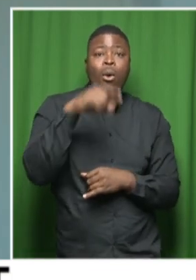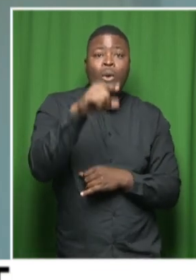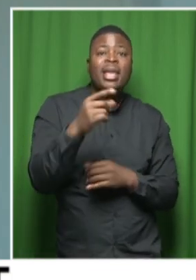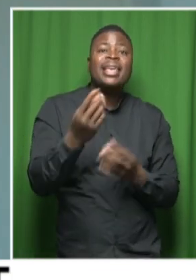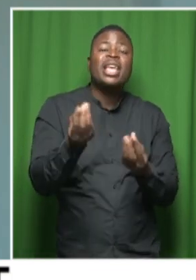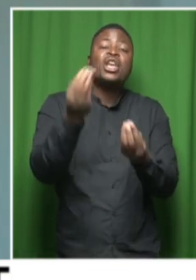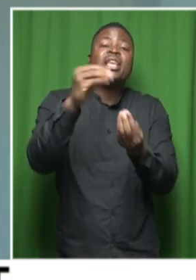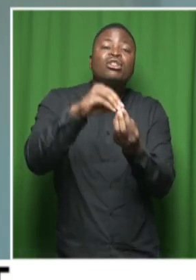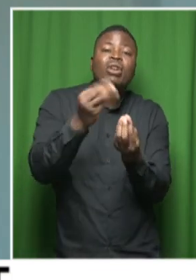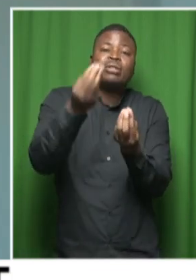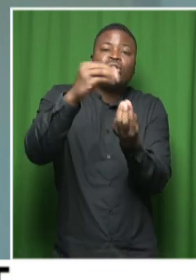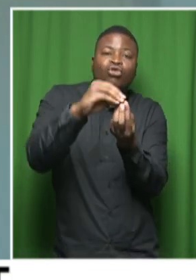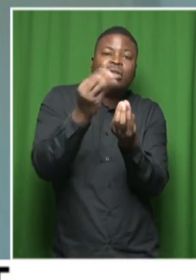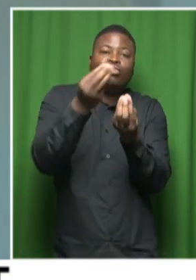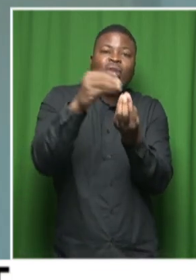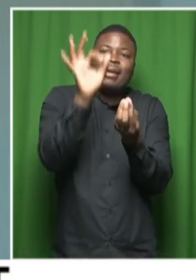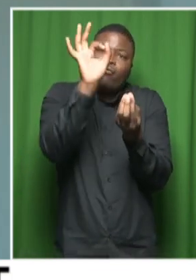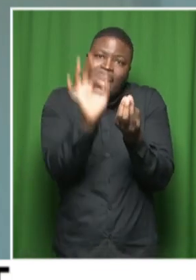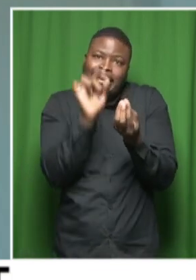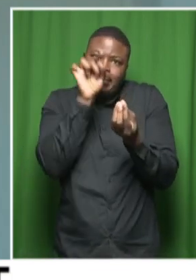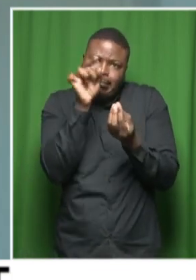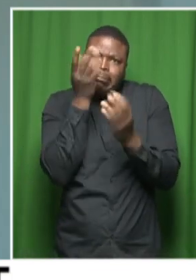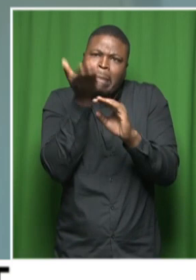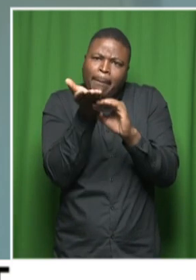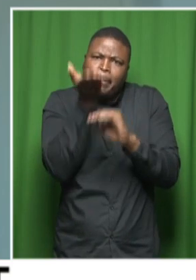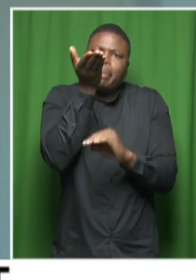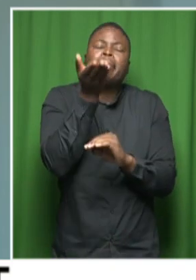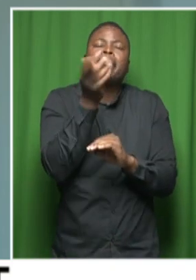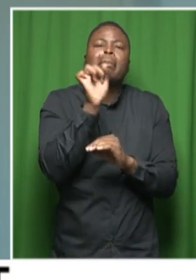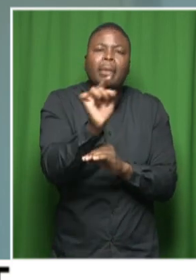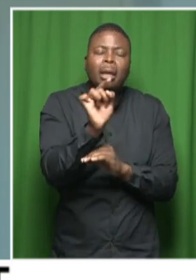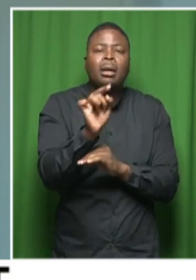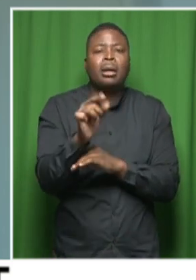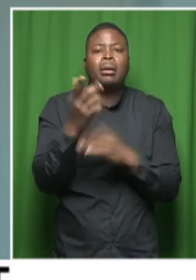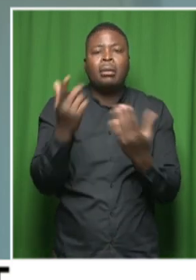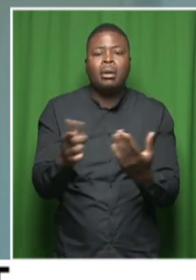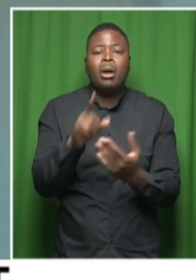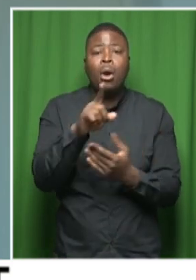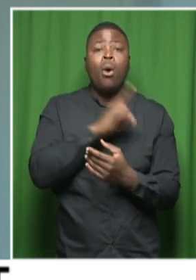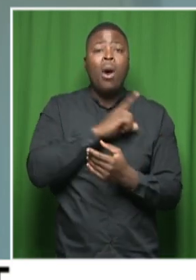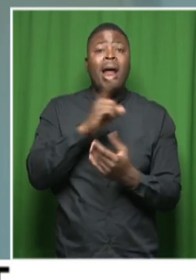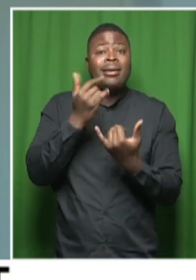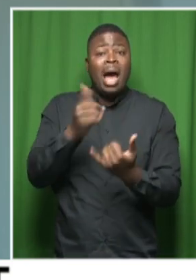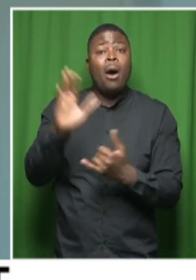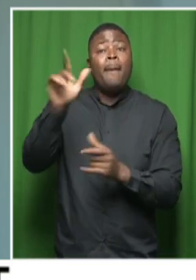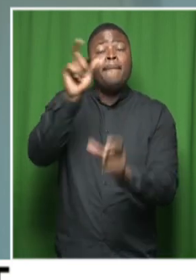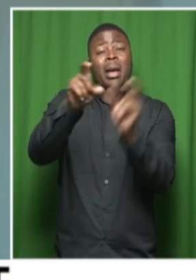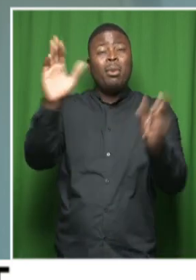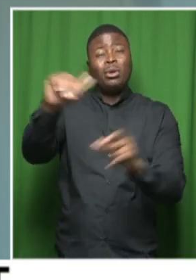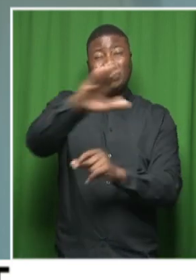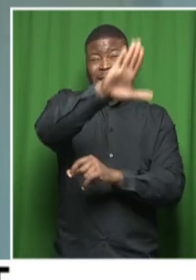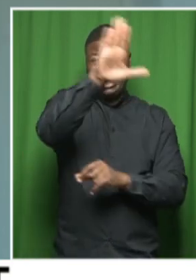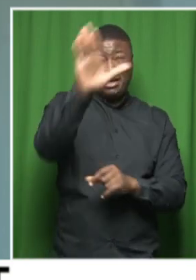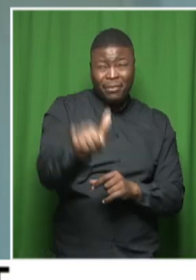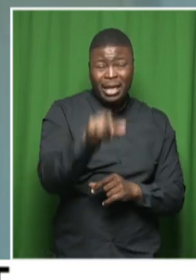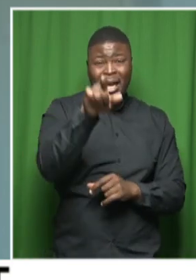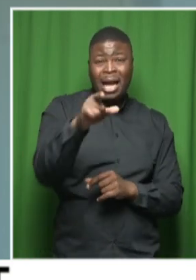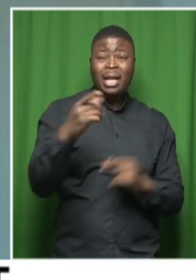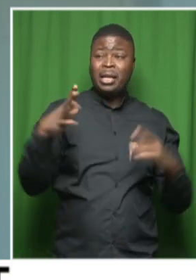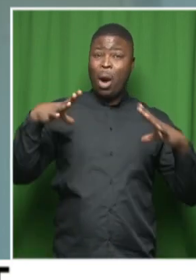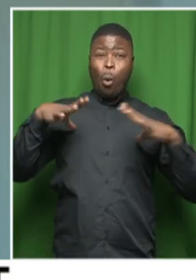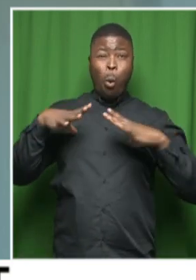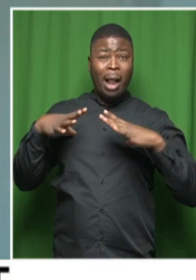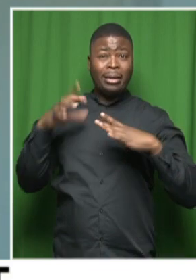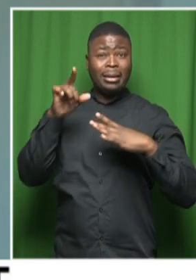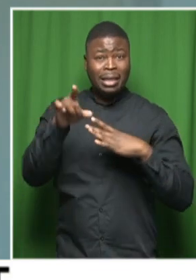interest rate immediately, because we know a lot of South Africans, for example, actually accumulate most of their assets and wealth